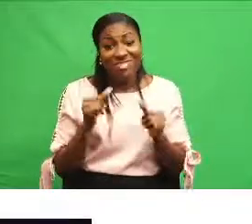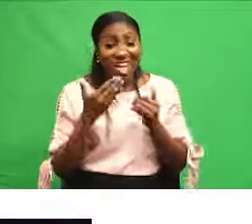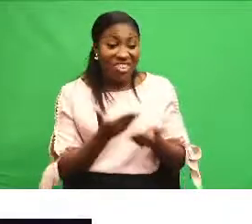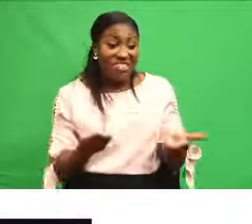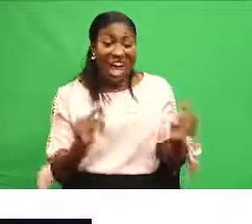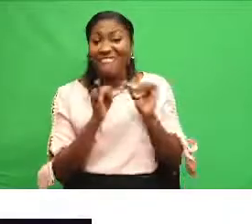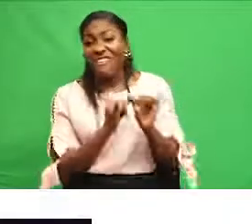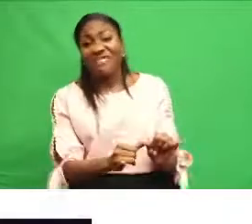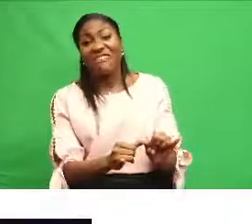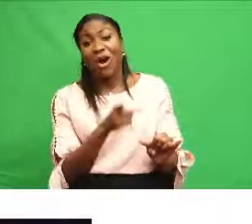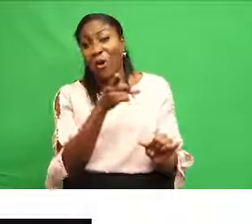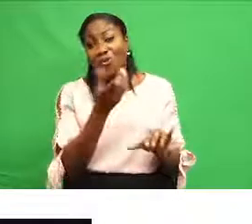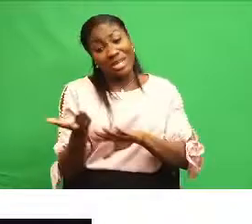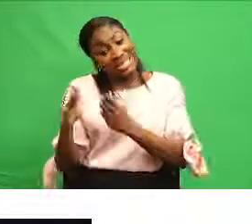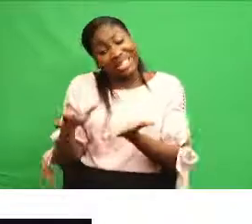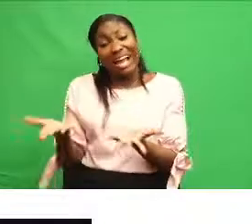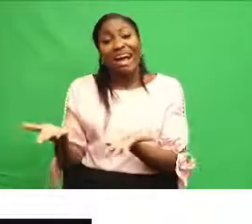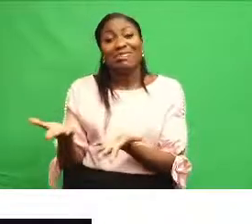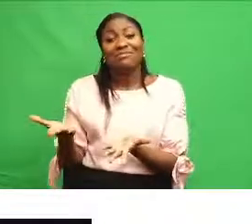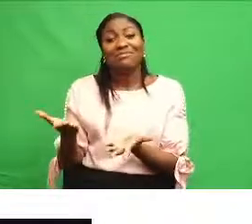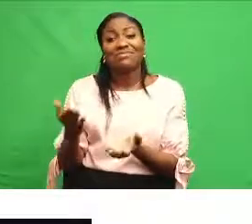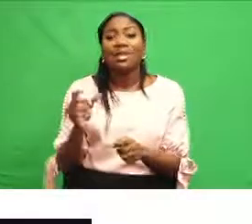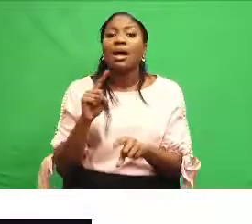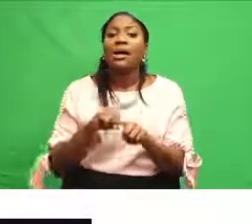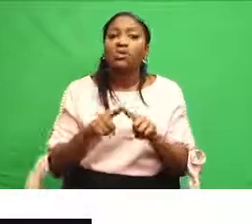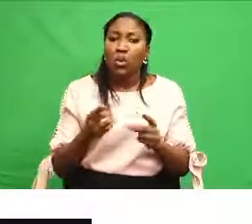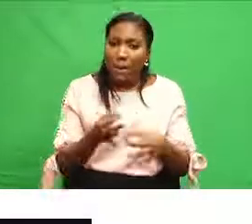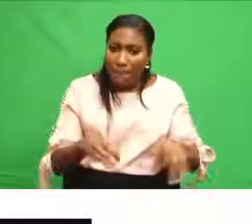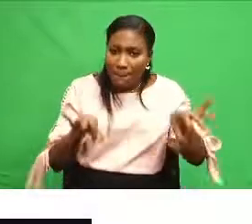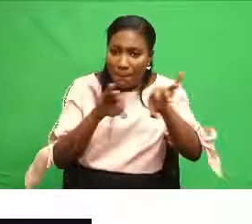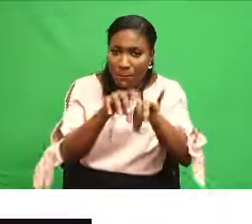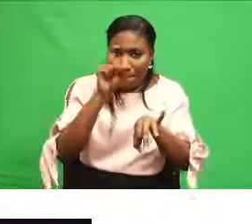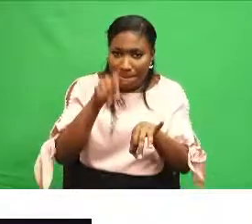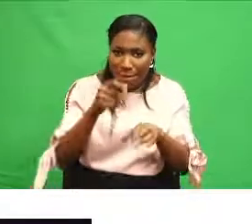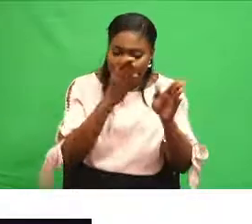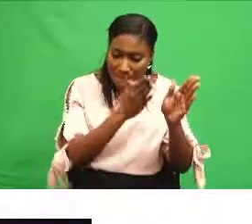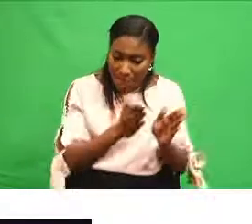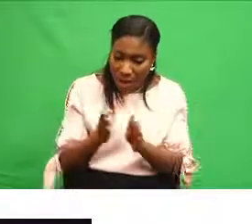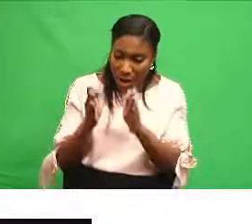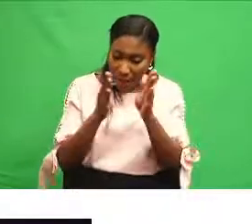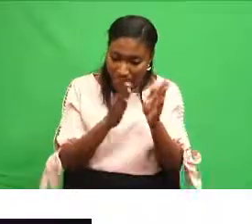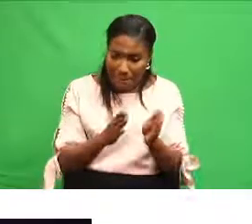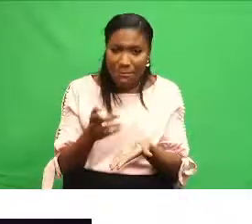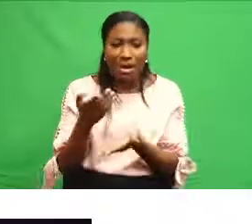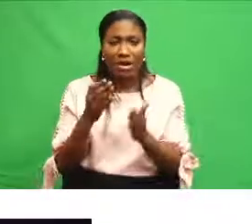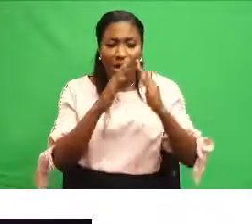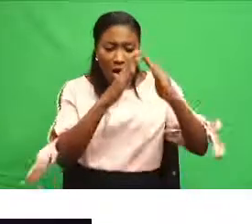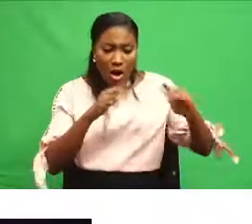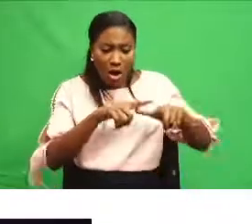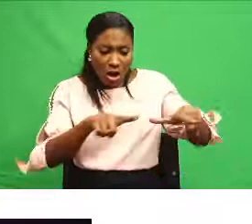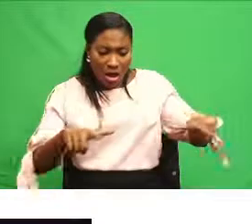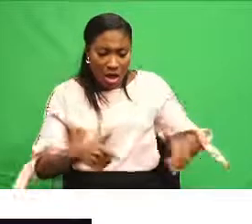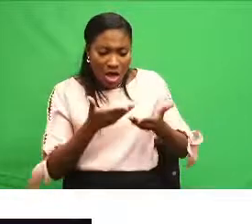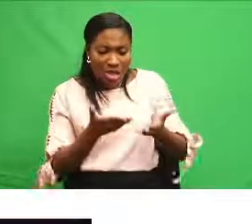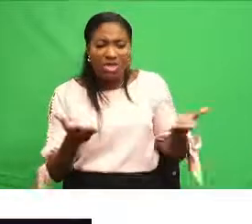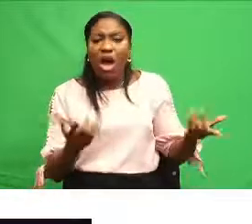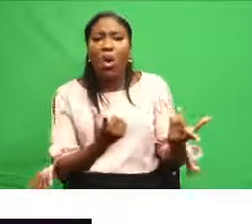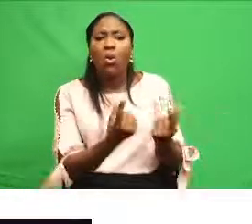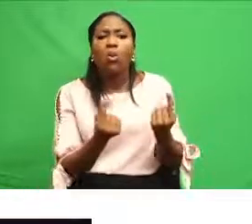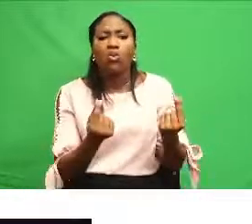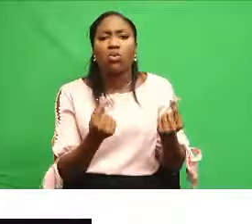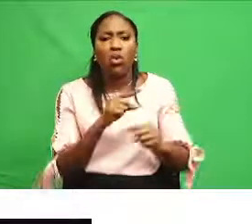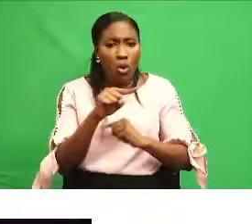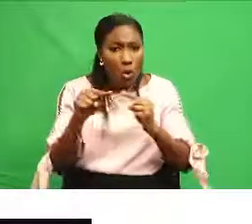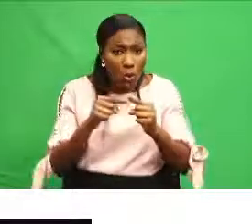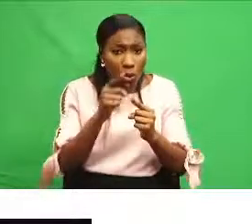to happen to that estate when you say bye-bye. But whilst it makes good sense, it is one of